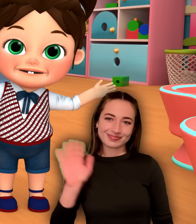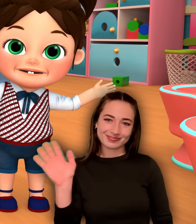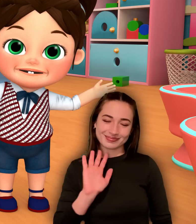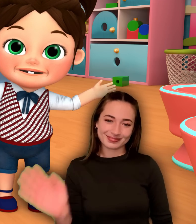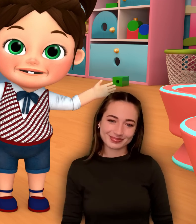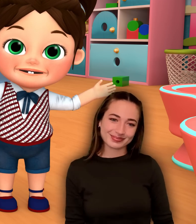dance